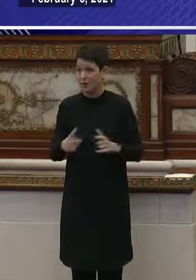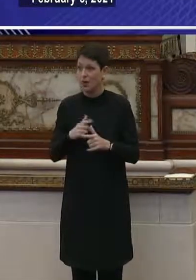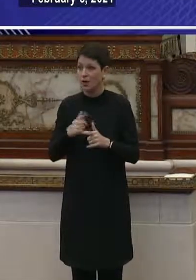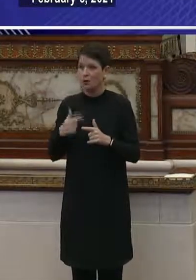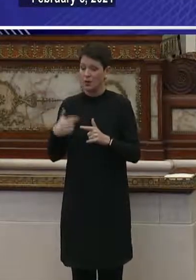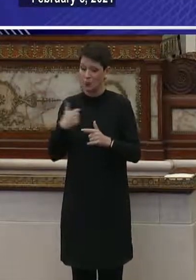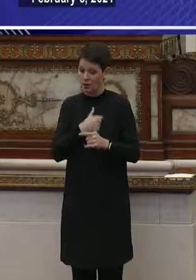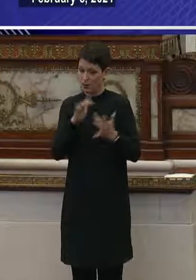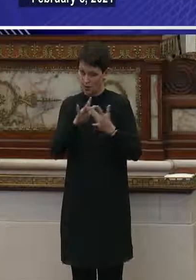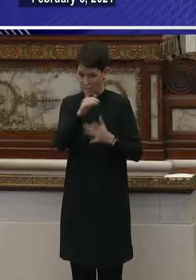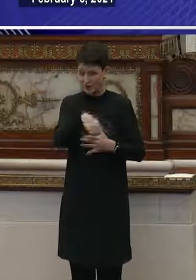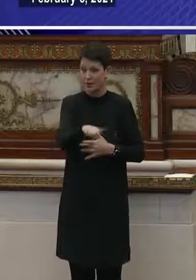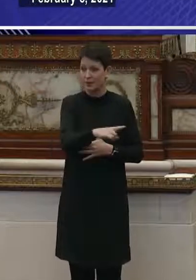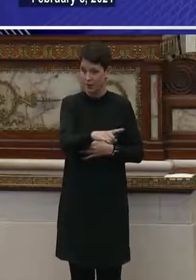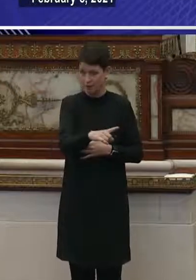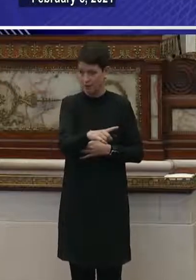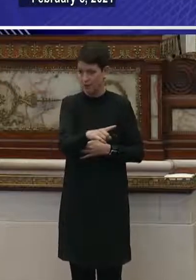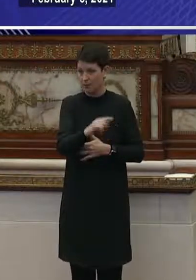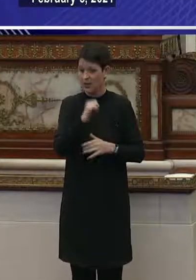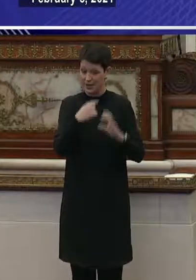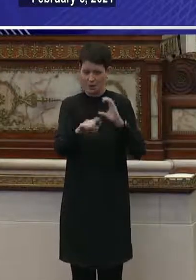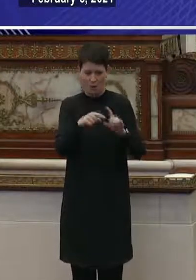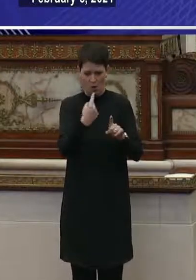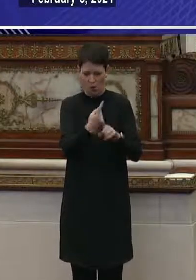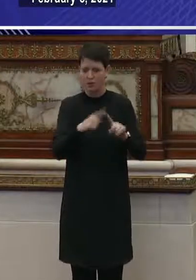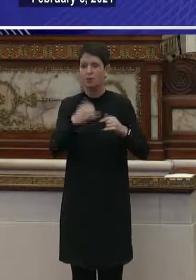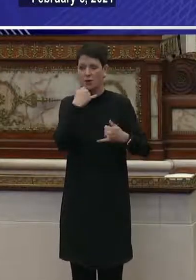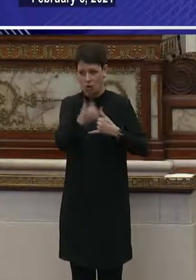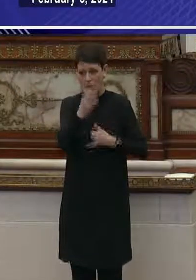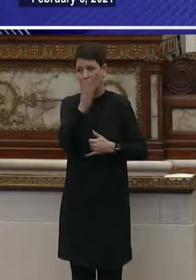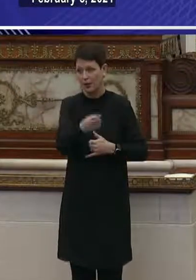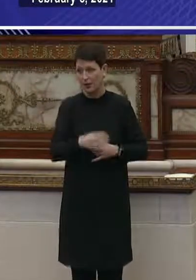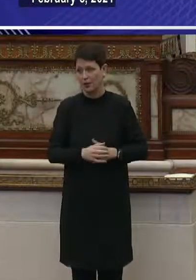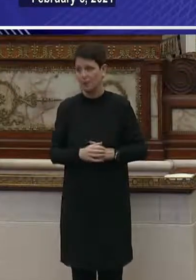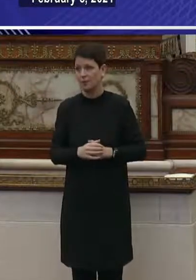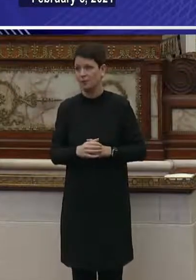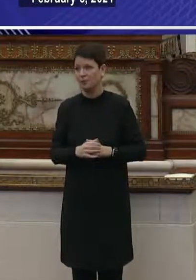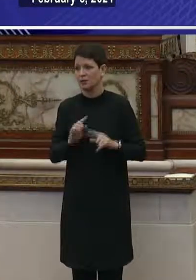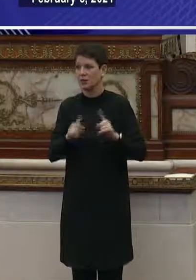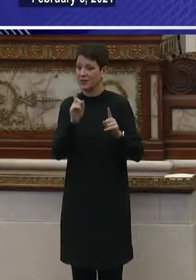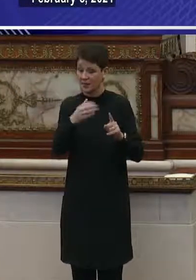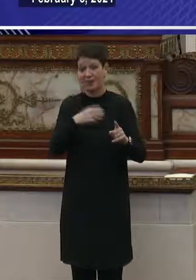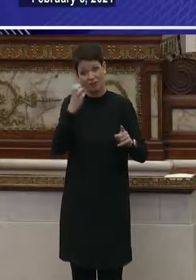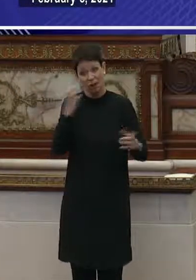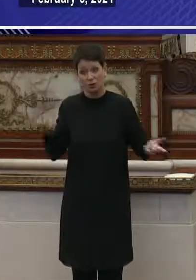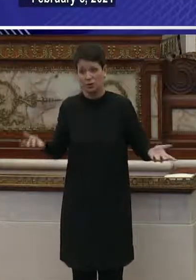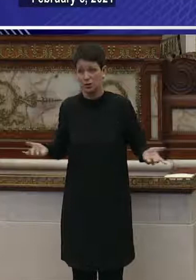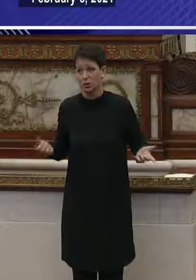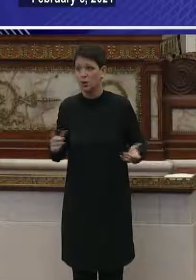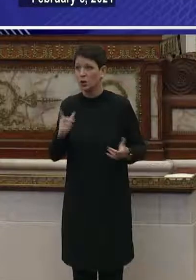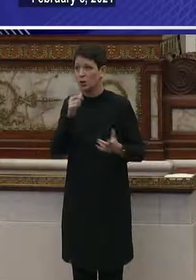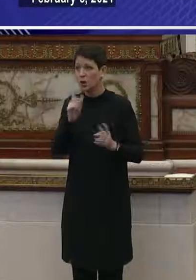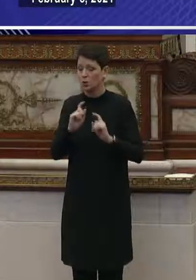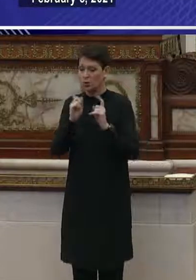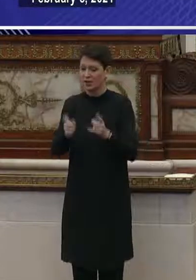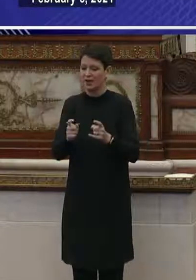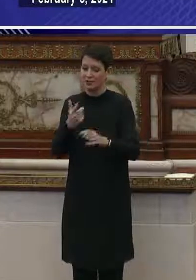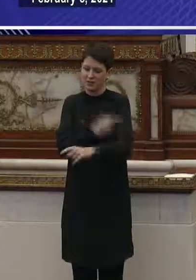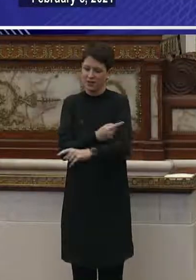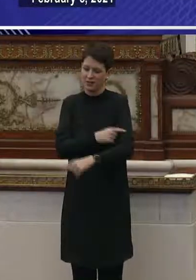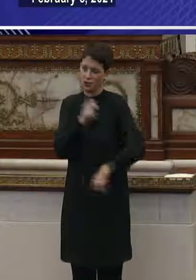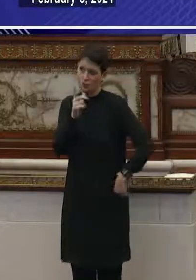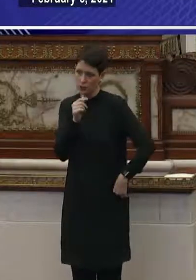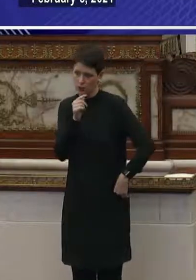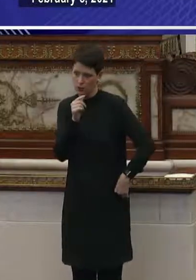reach out to them, not just by email, but also by telephone. So if they have to have a telephone. Who will be providing them with the